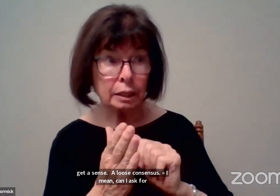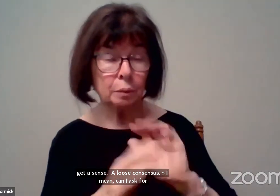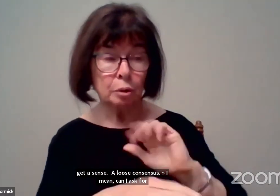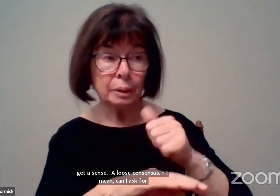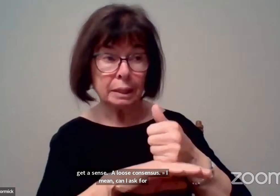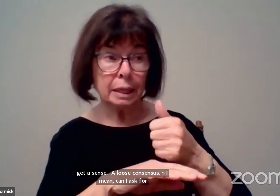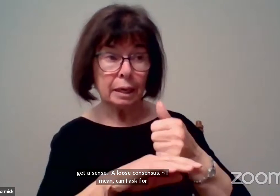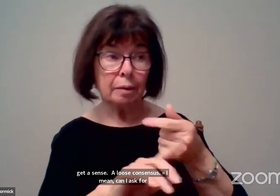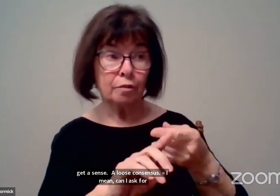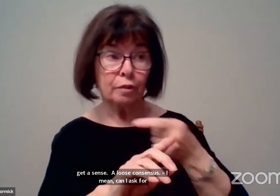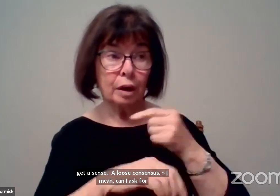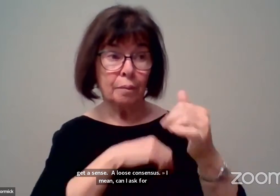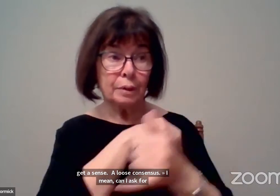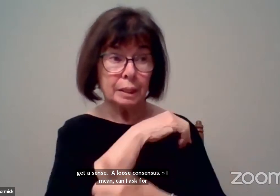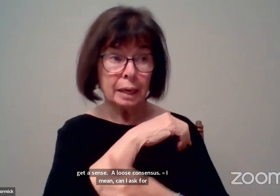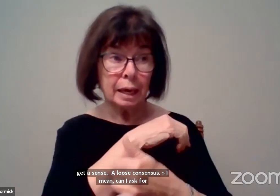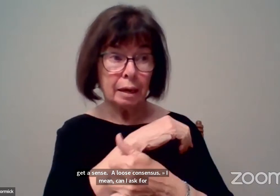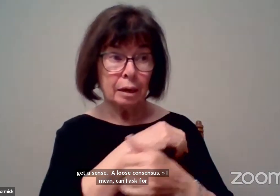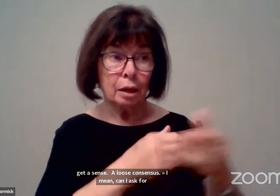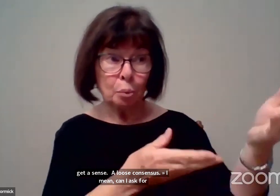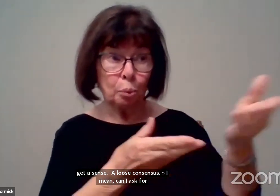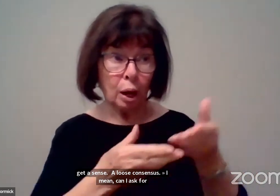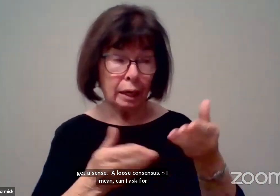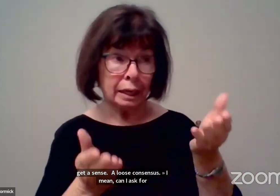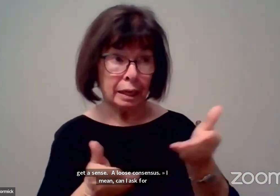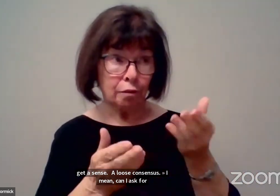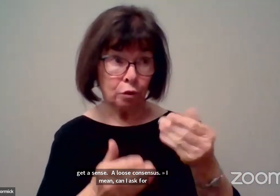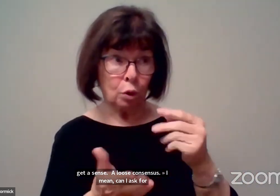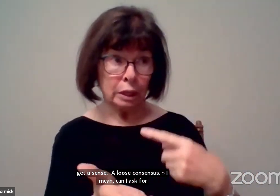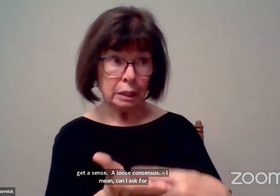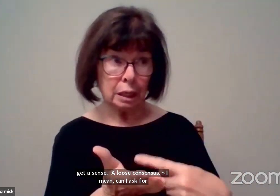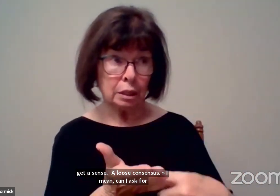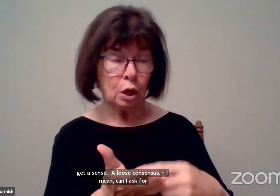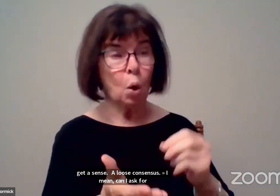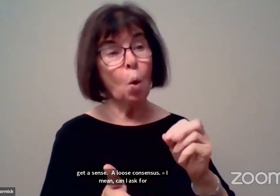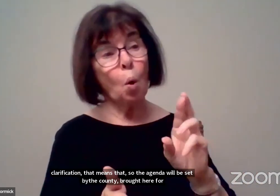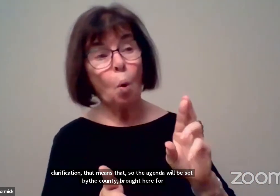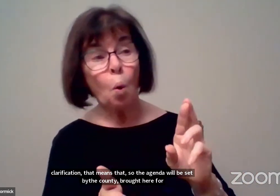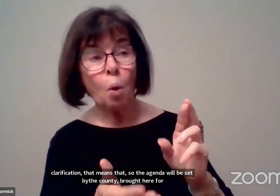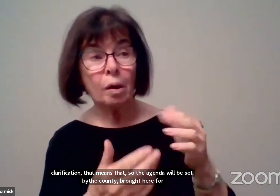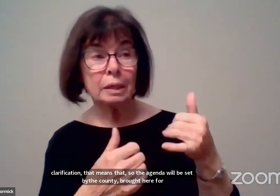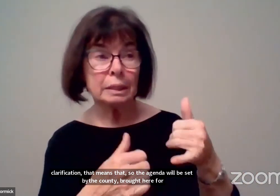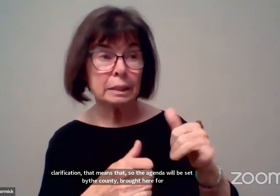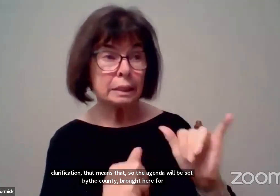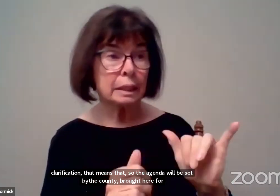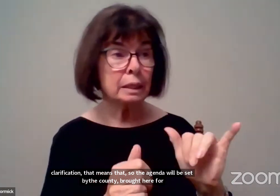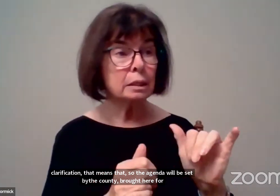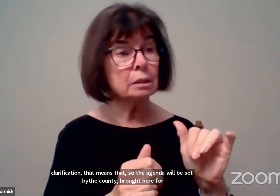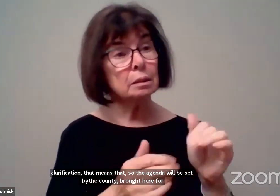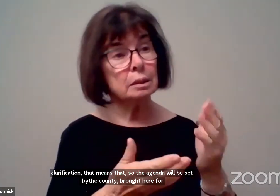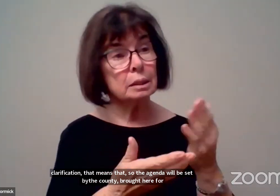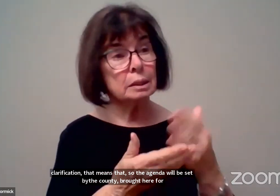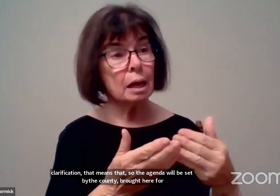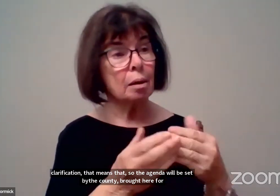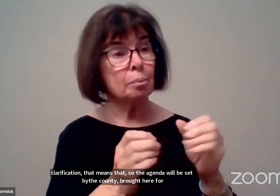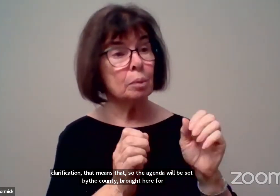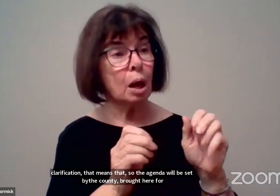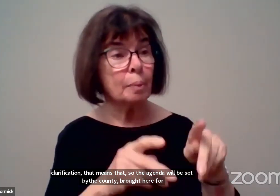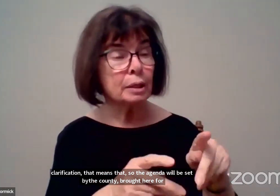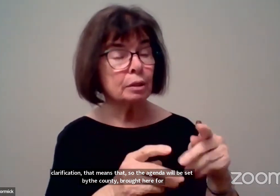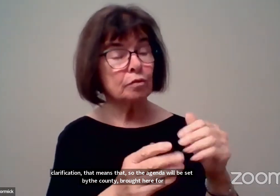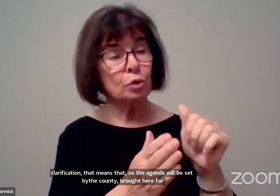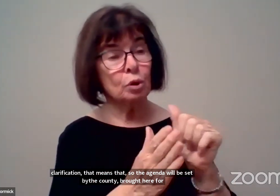county, brought here for discussion, or is there still sort of the opportunity for some agenda setting by sort of